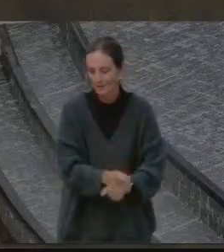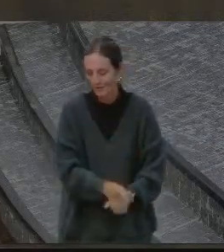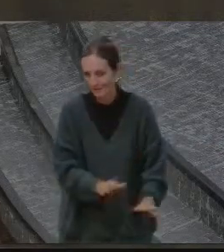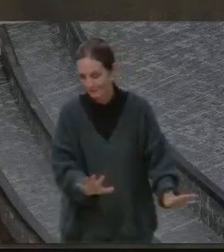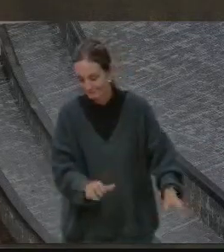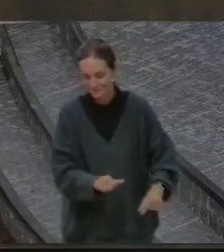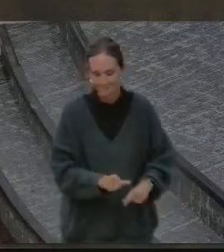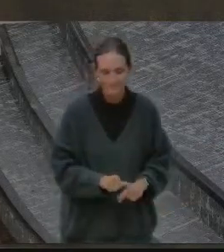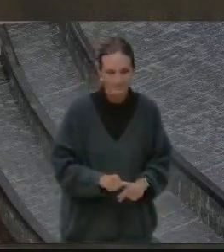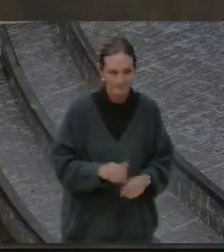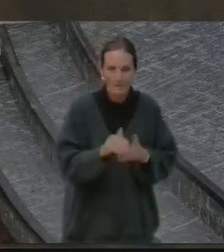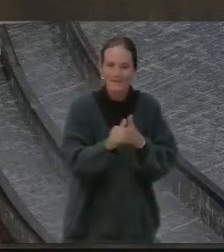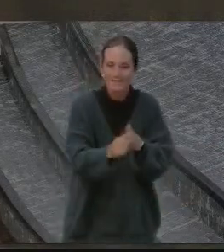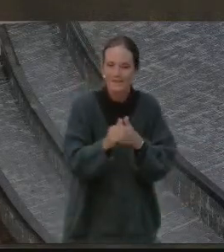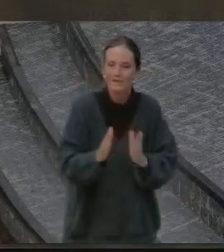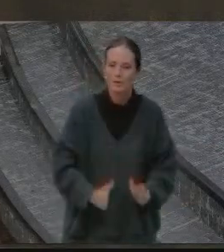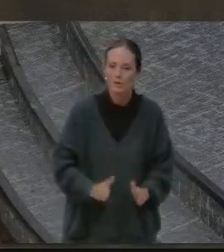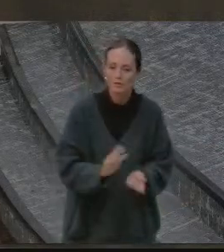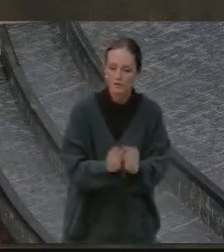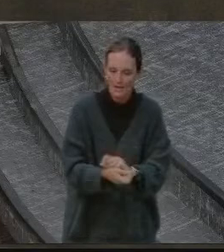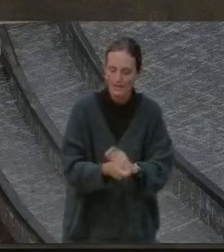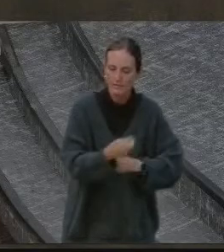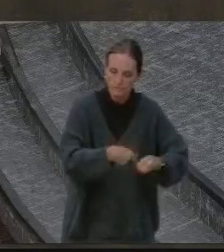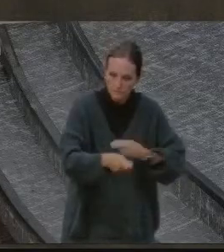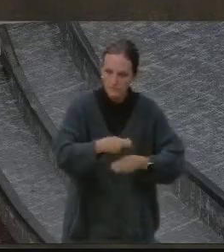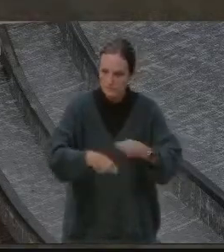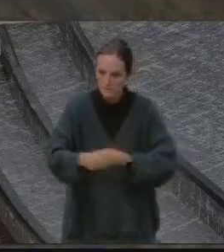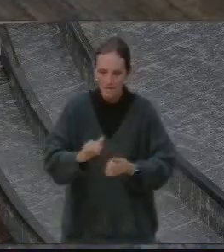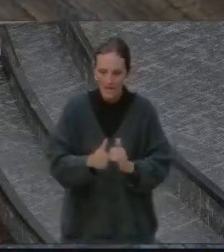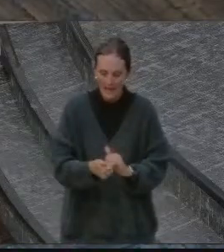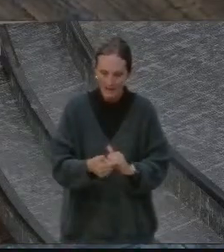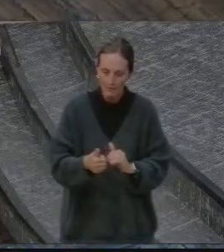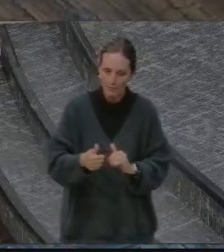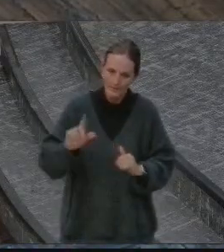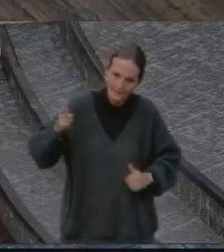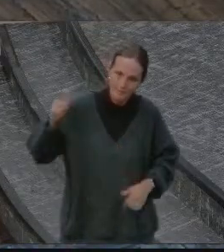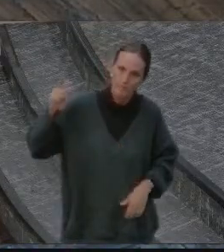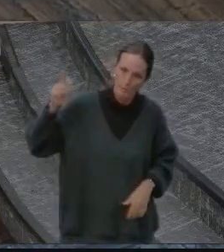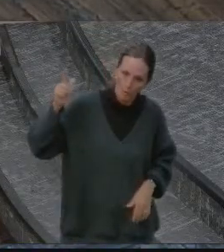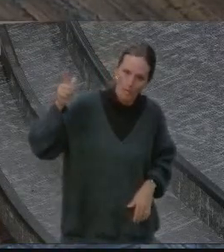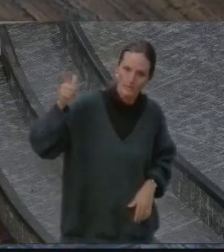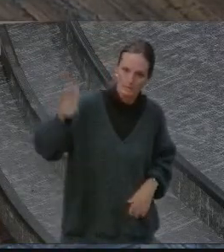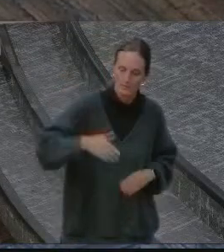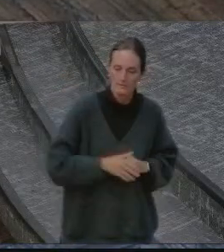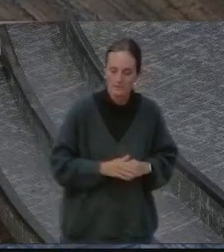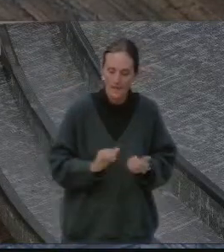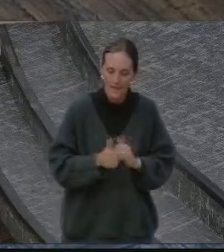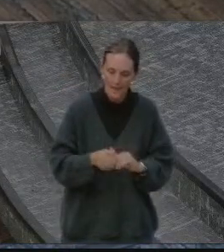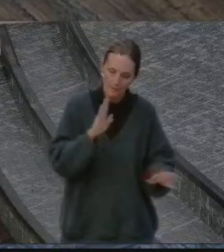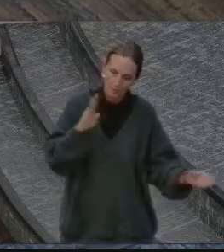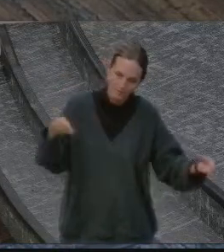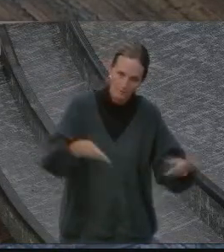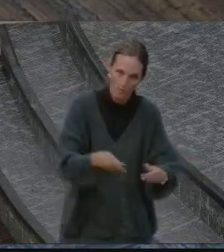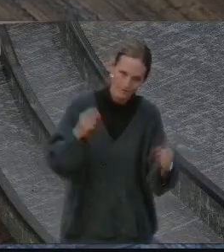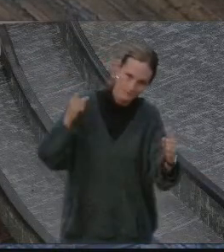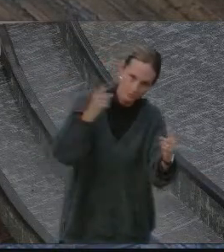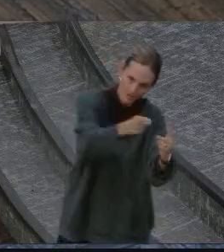changes. How do we keep this focus and